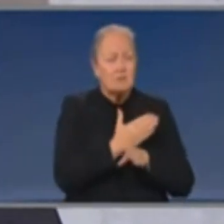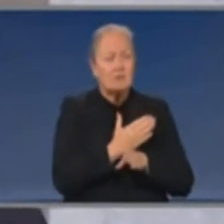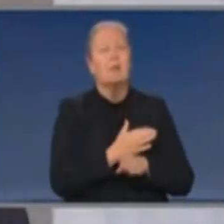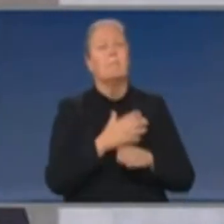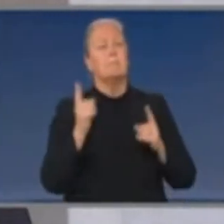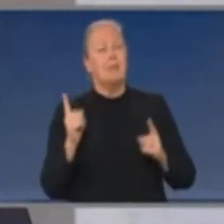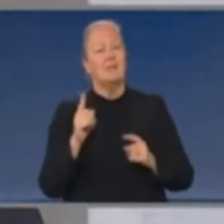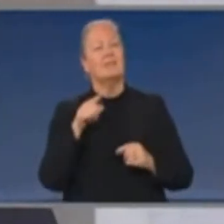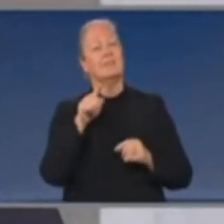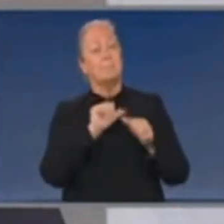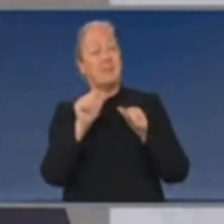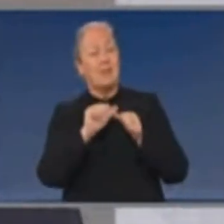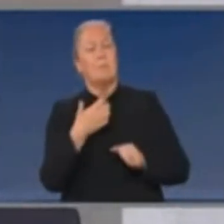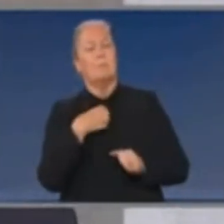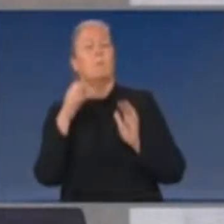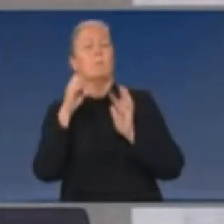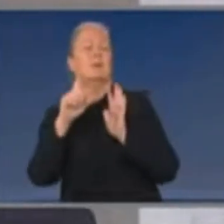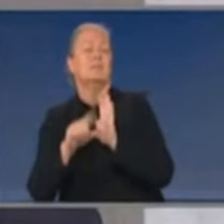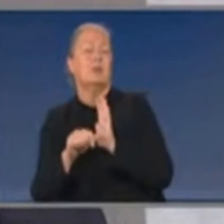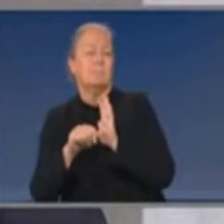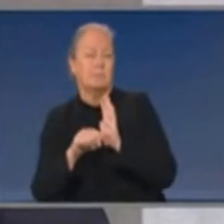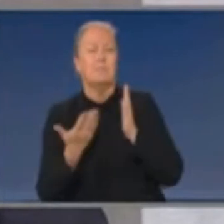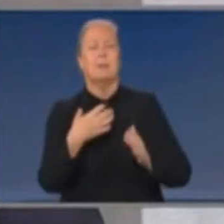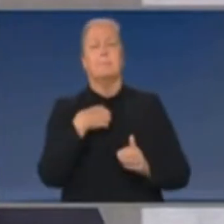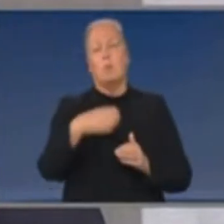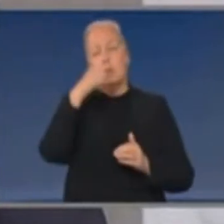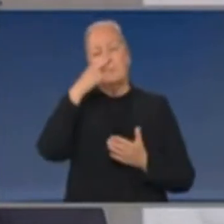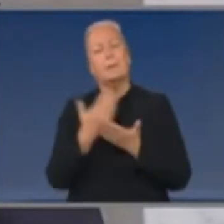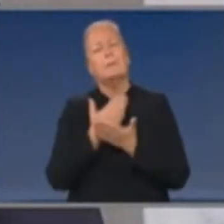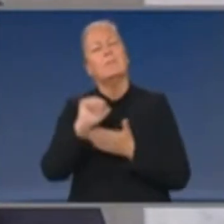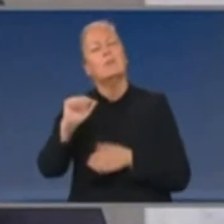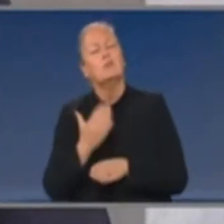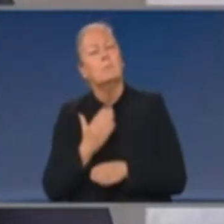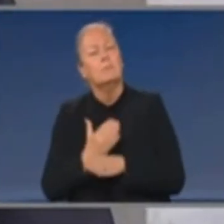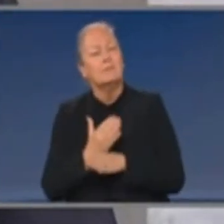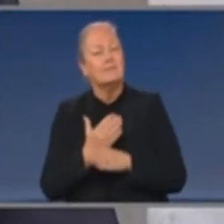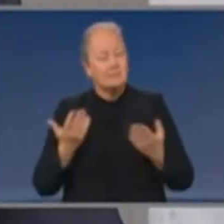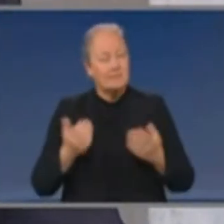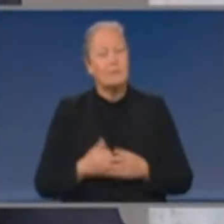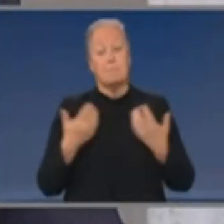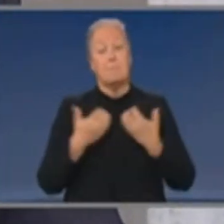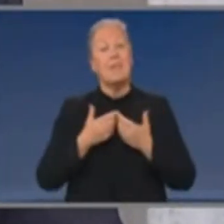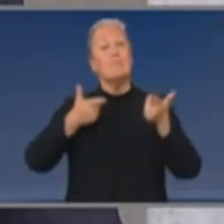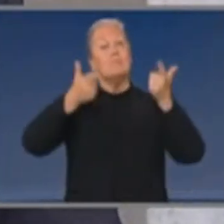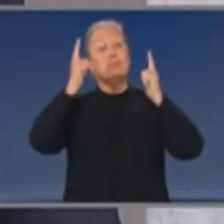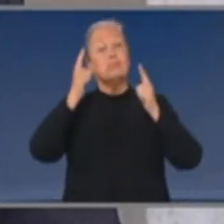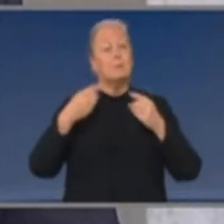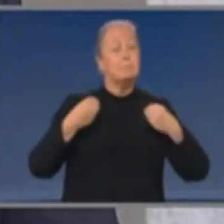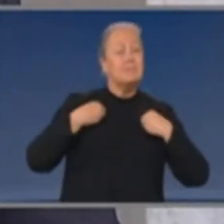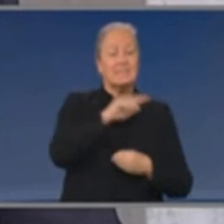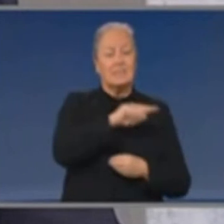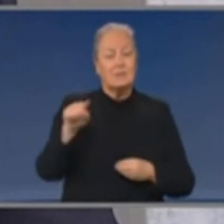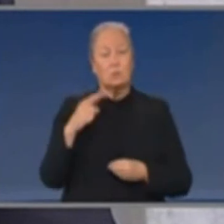jobs. And what we're seeing is, if you like, a sharing of hours across existing employees, and there'll be many employees who have been